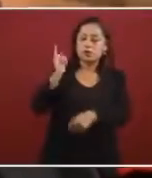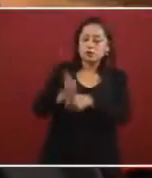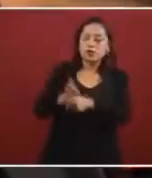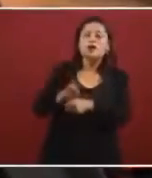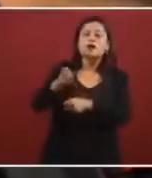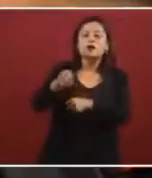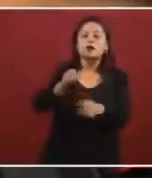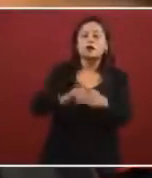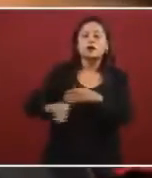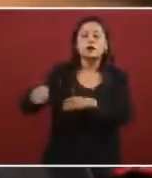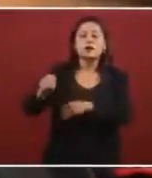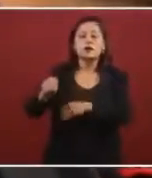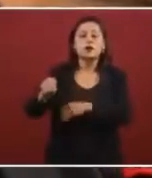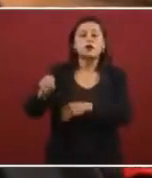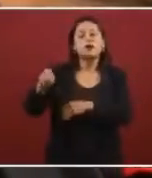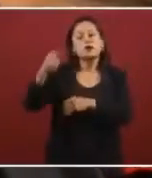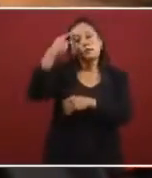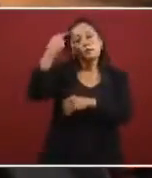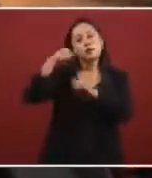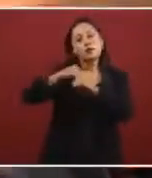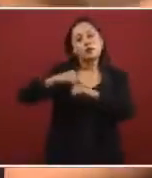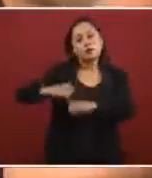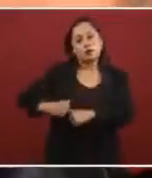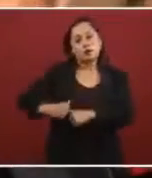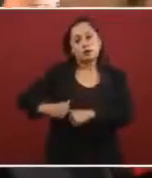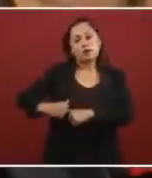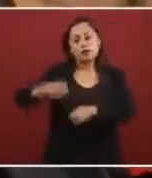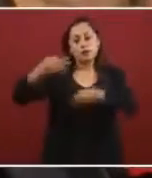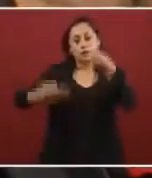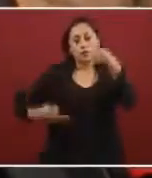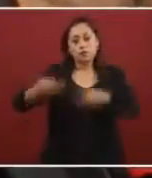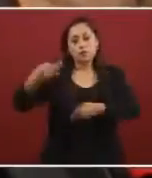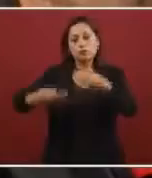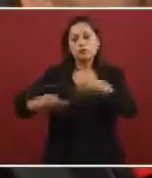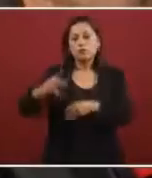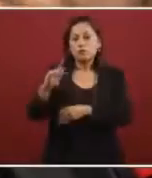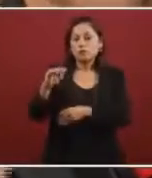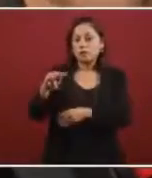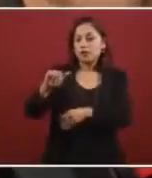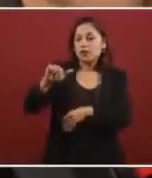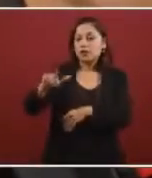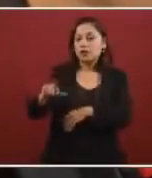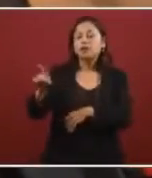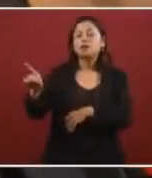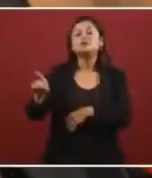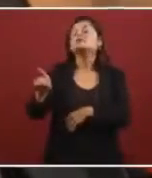be, they're saying that any that they find to be,